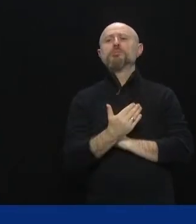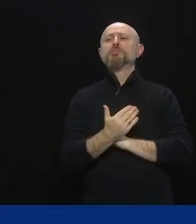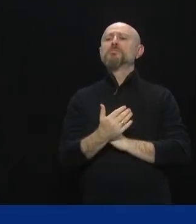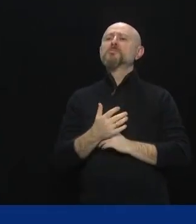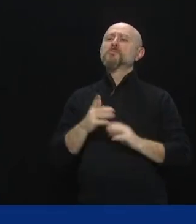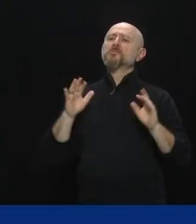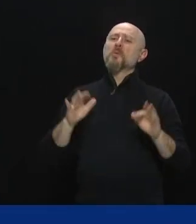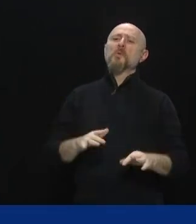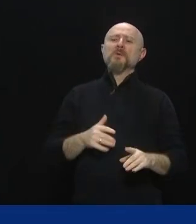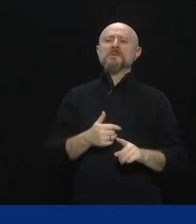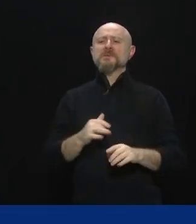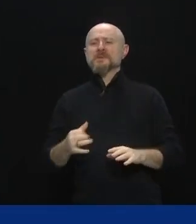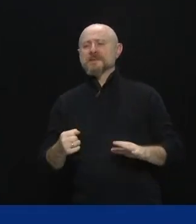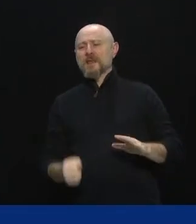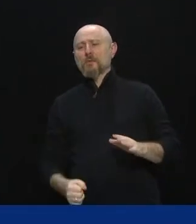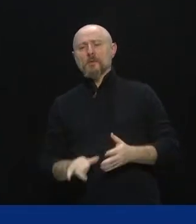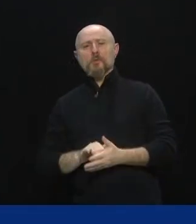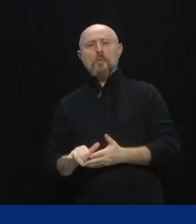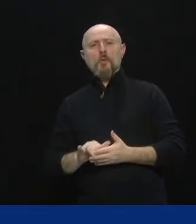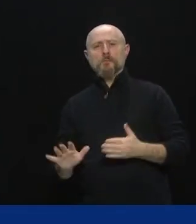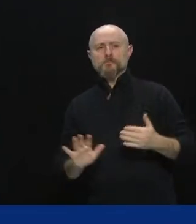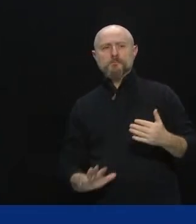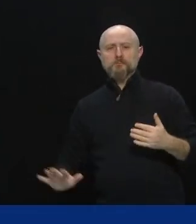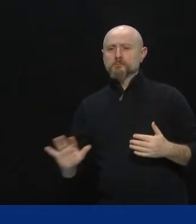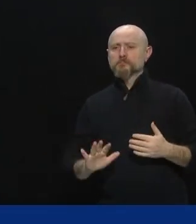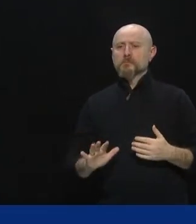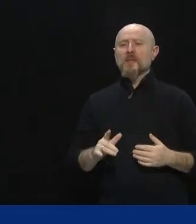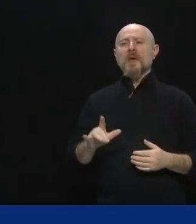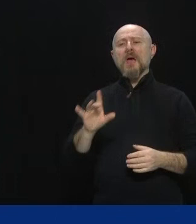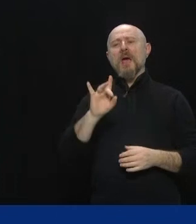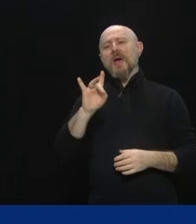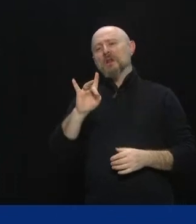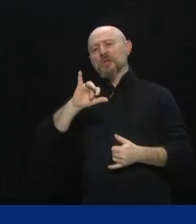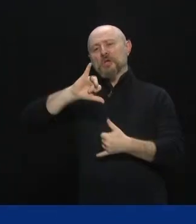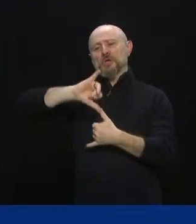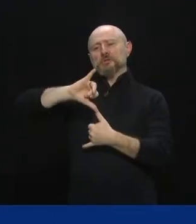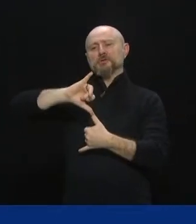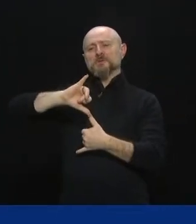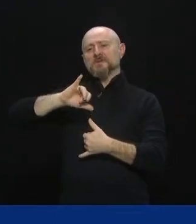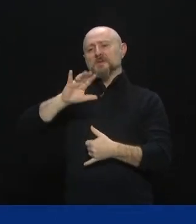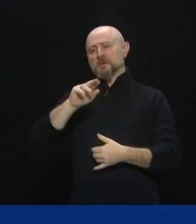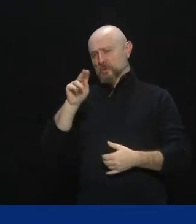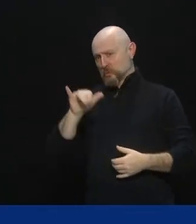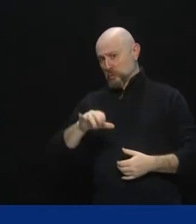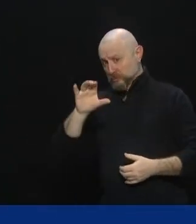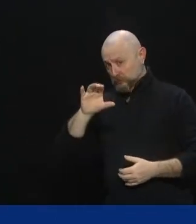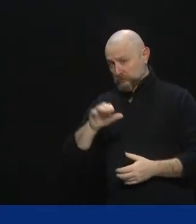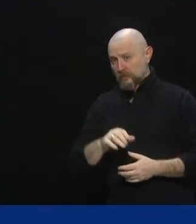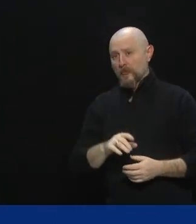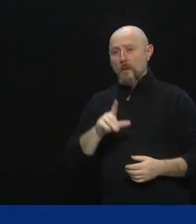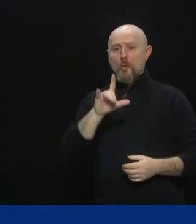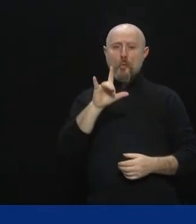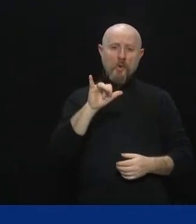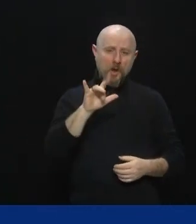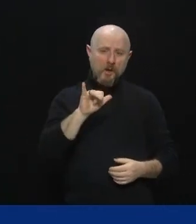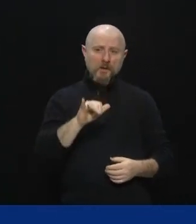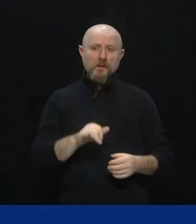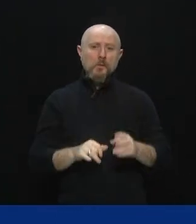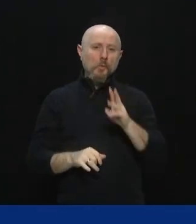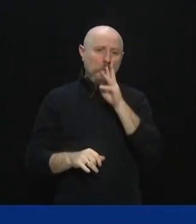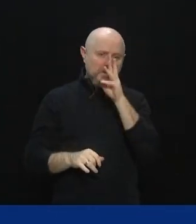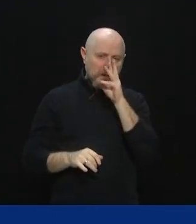downstate. We've got over 8 inches of snow in New York City, Suffolk, Nassau, and Westchester counties.